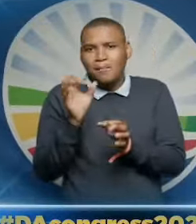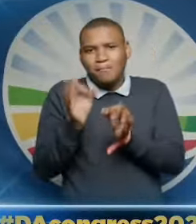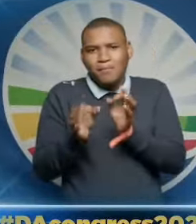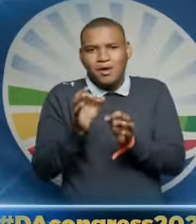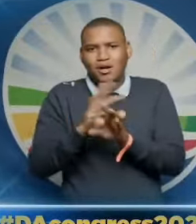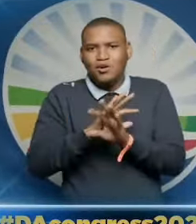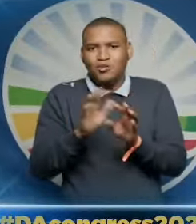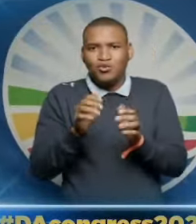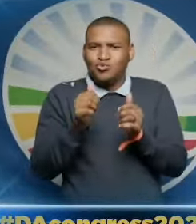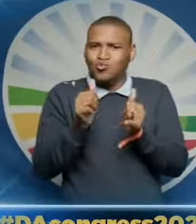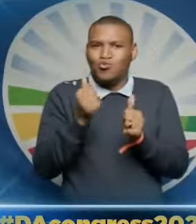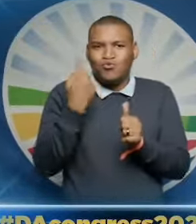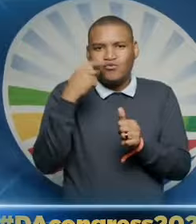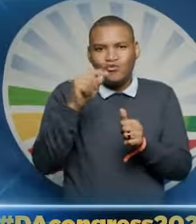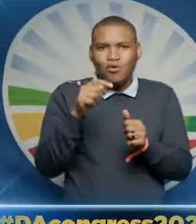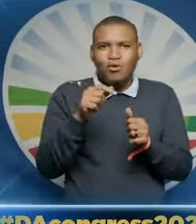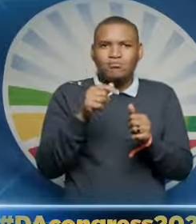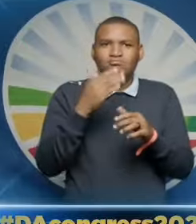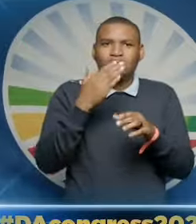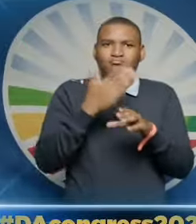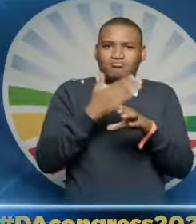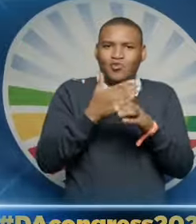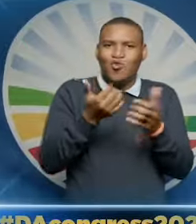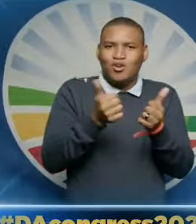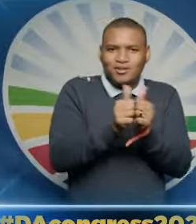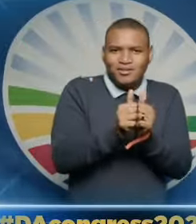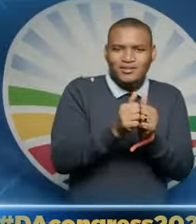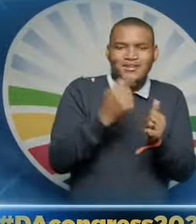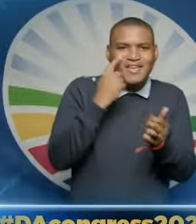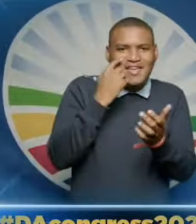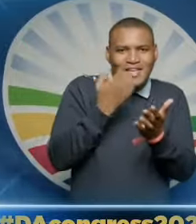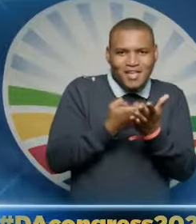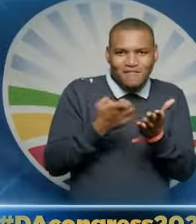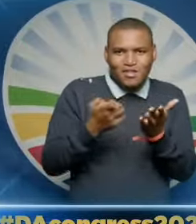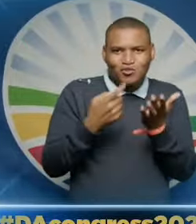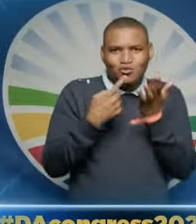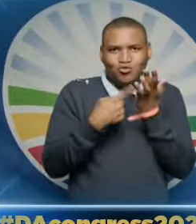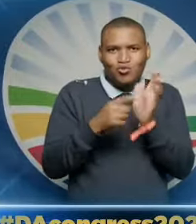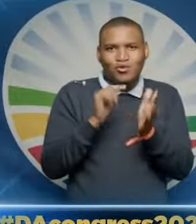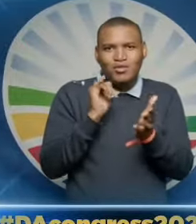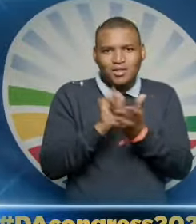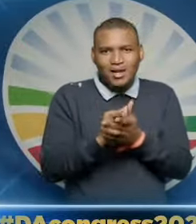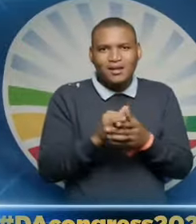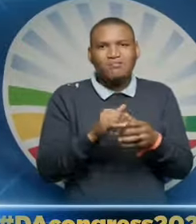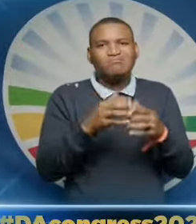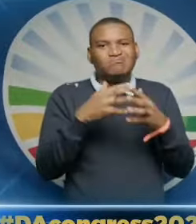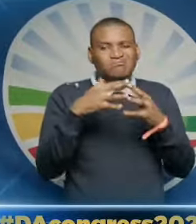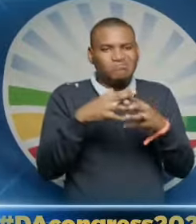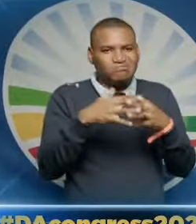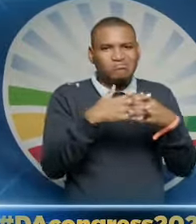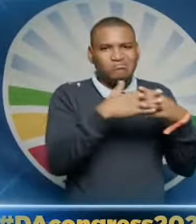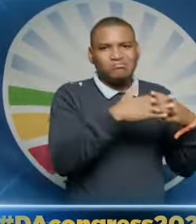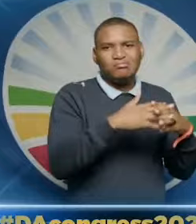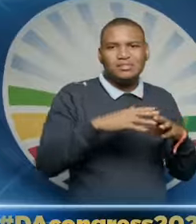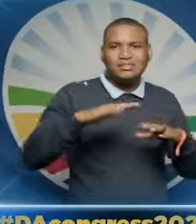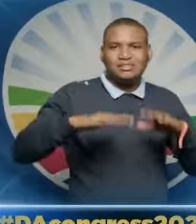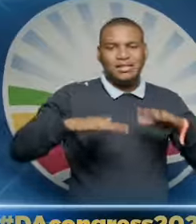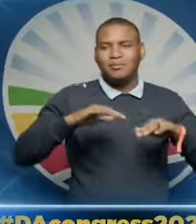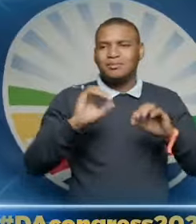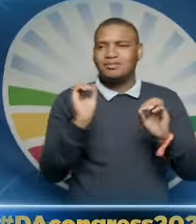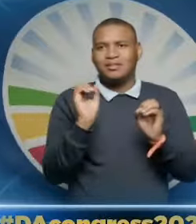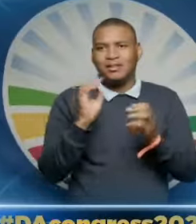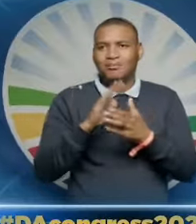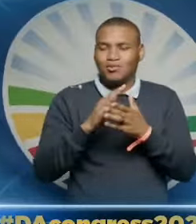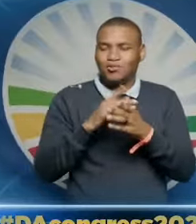necessarily good for coalitions. In fact, the evidence show us that they have caused massive instability in some of our